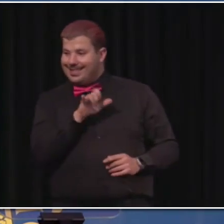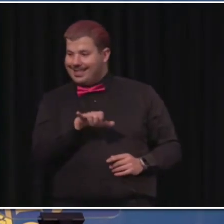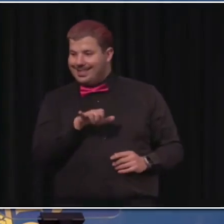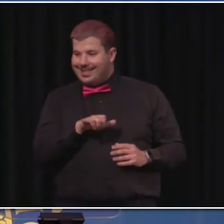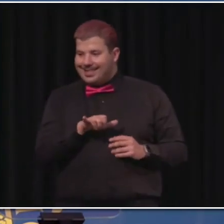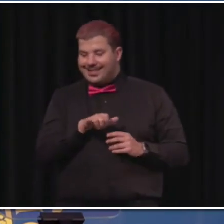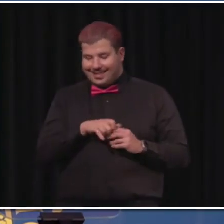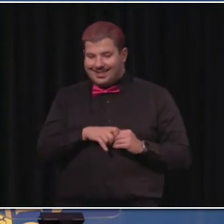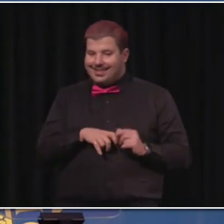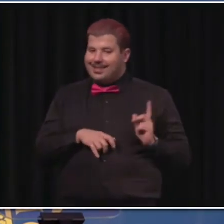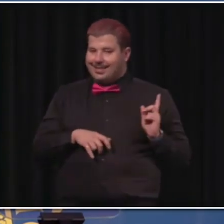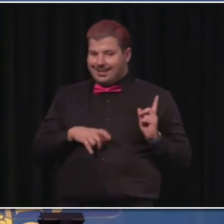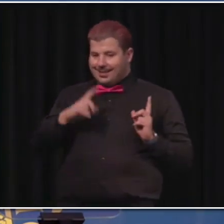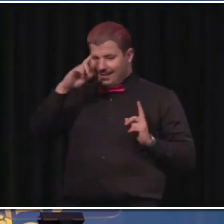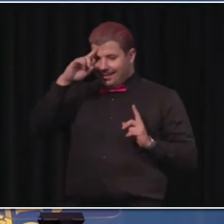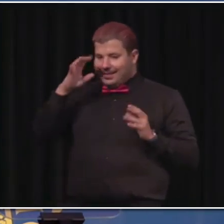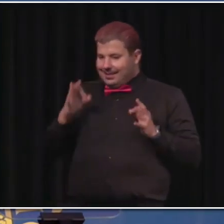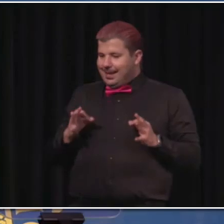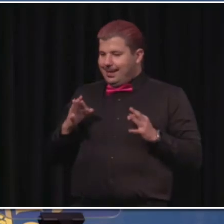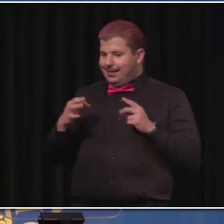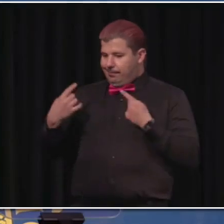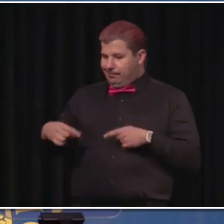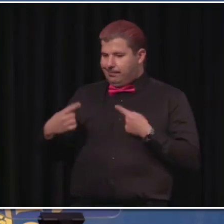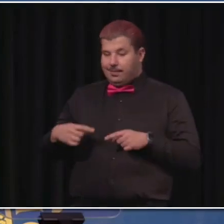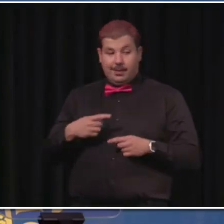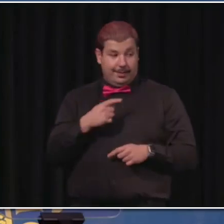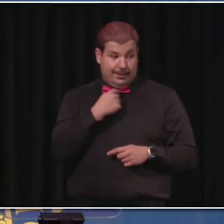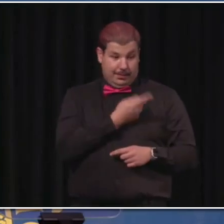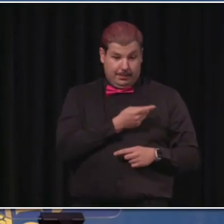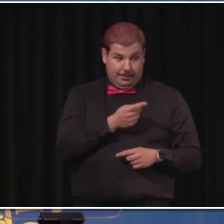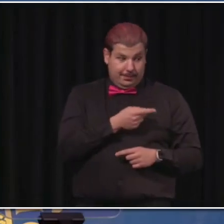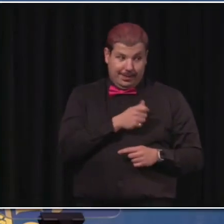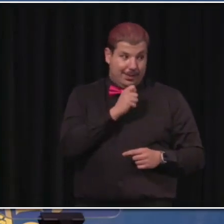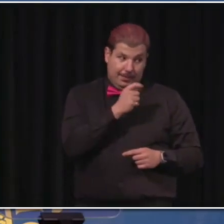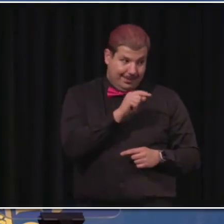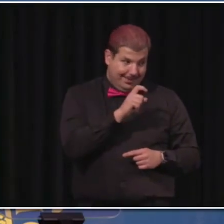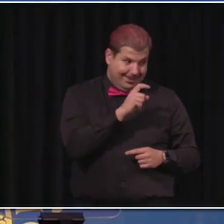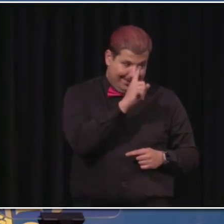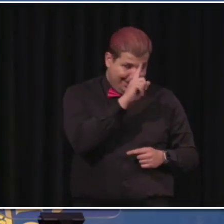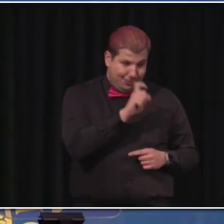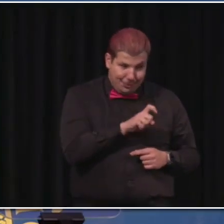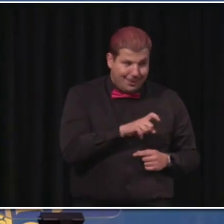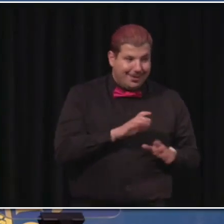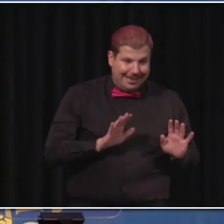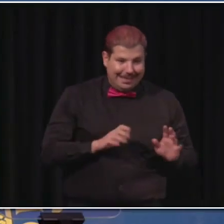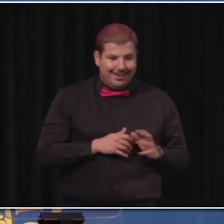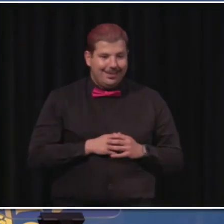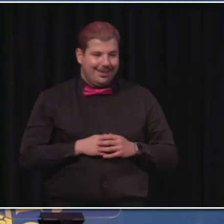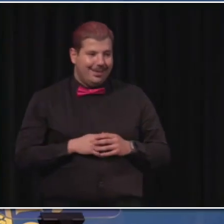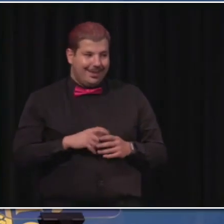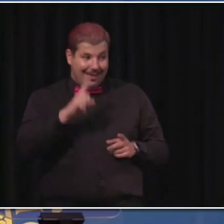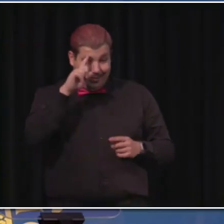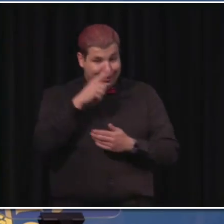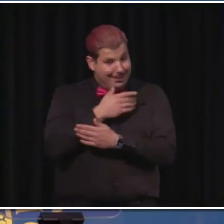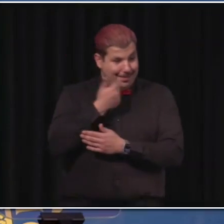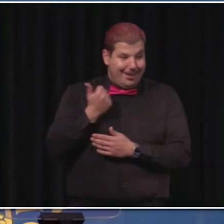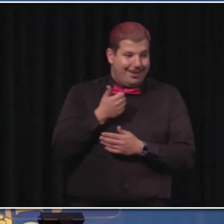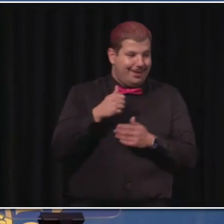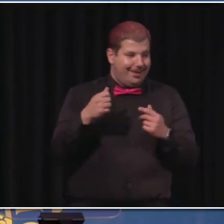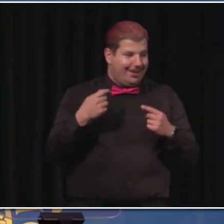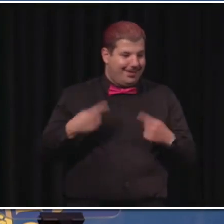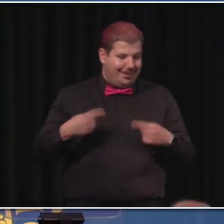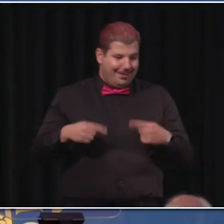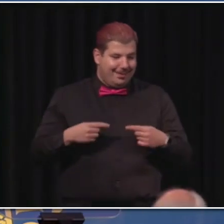And Casey decided to debate her, and I told him, I said, I don't think that you should. One, I think she has a better argument.